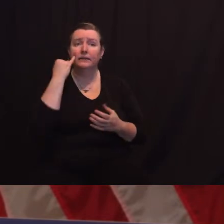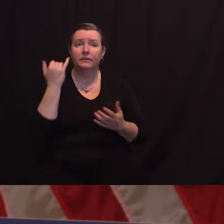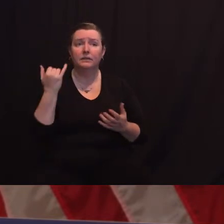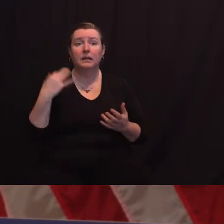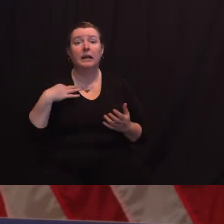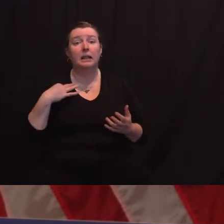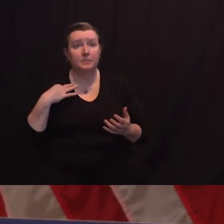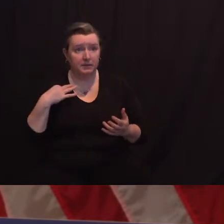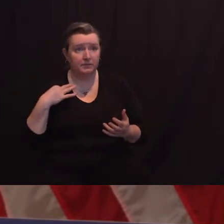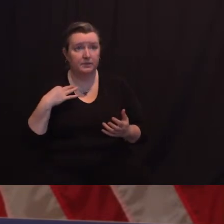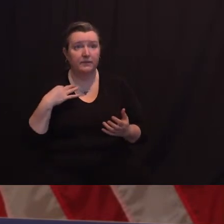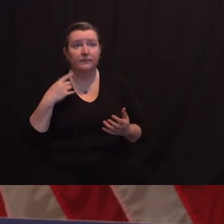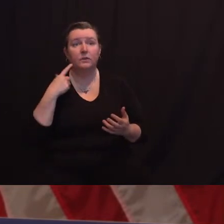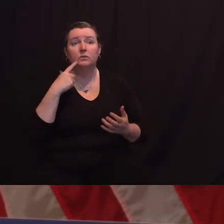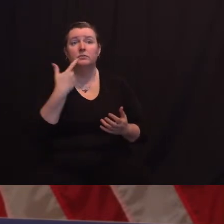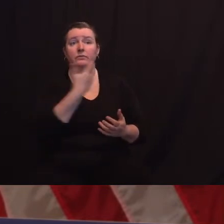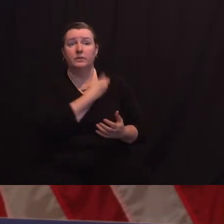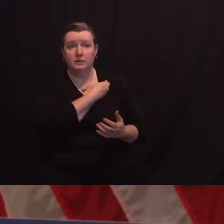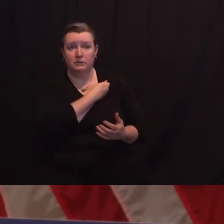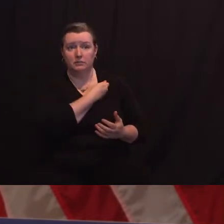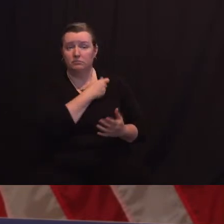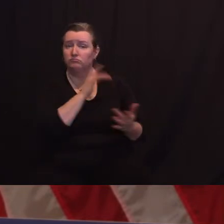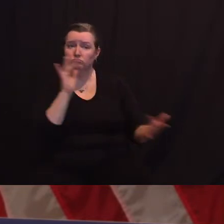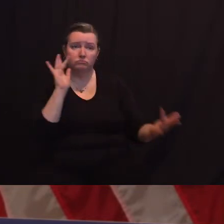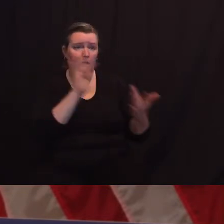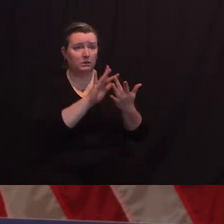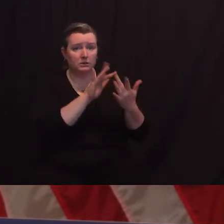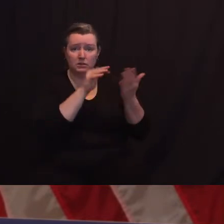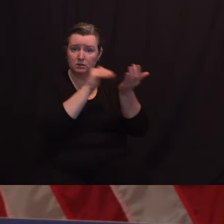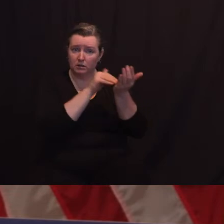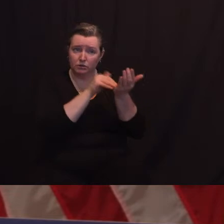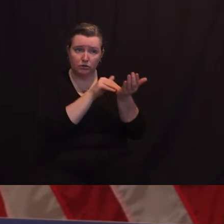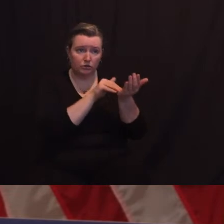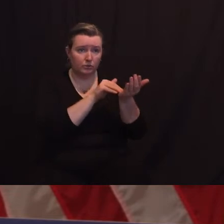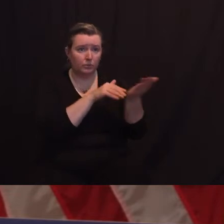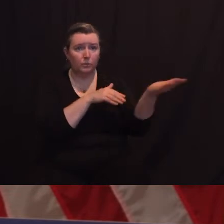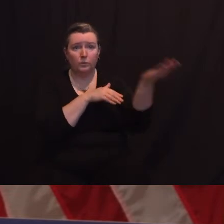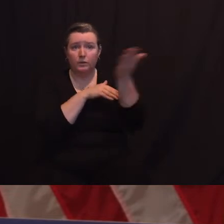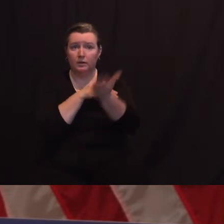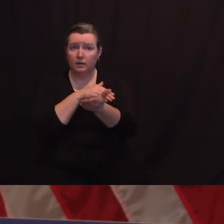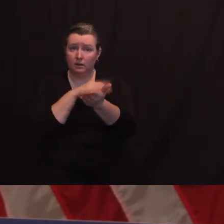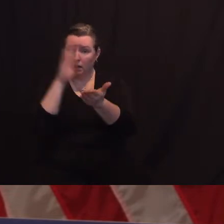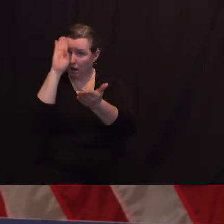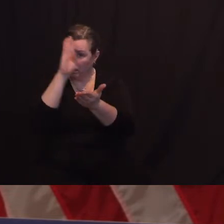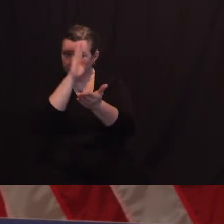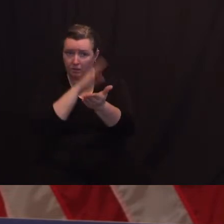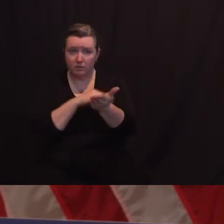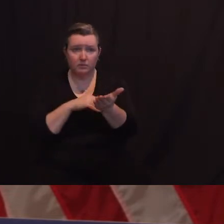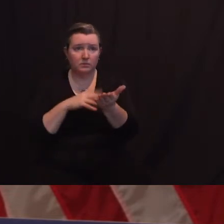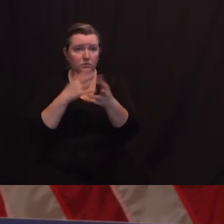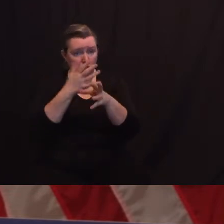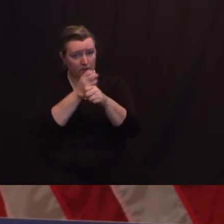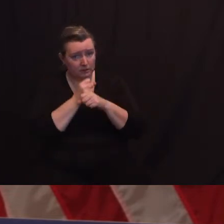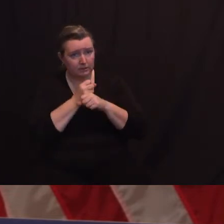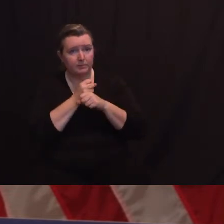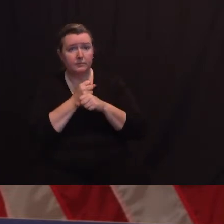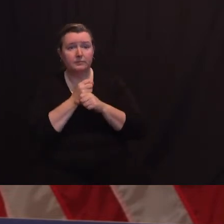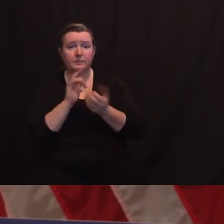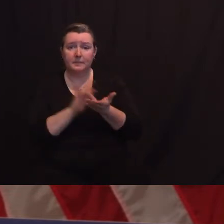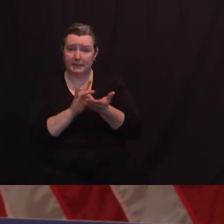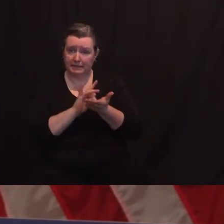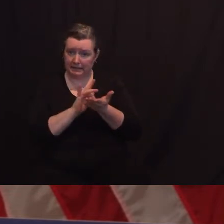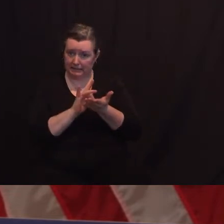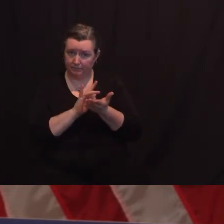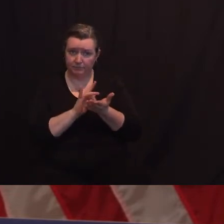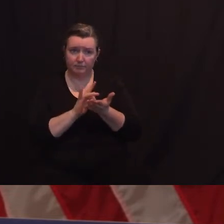contact their physician or local hospital and see whether they can get monoclonal antibody. The earlier, the better. So when they do have symptoms